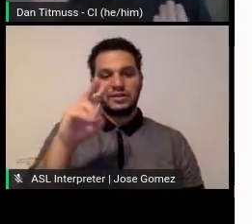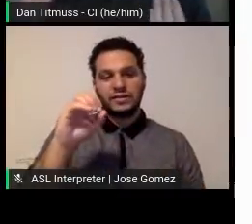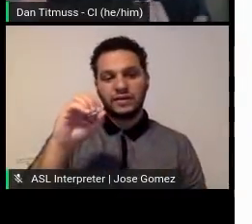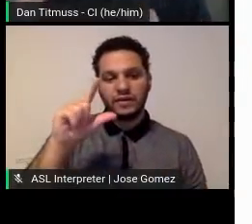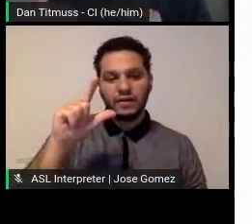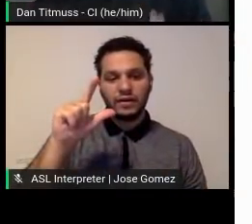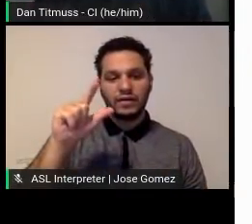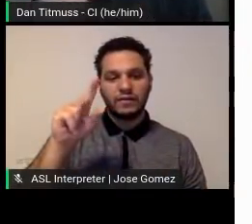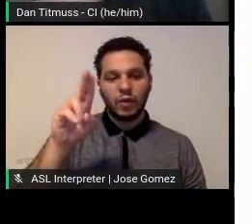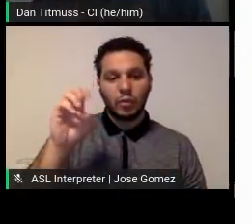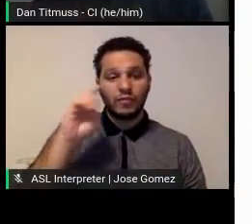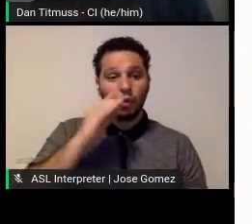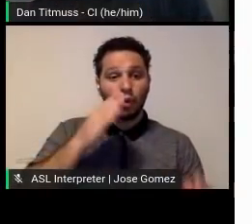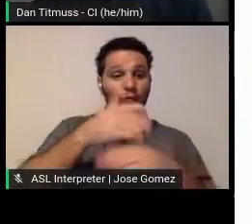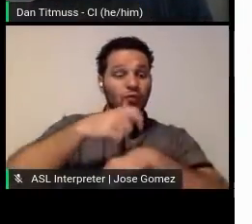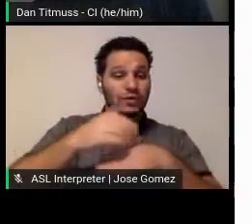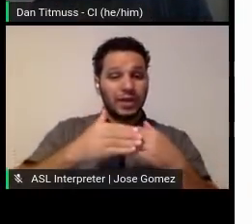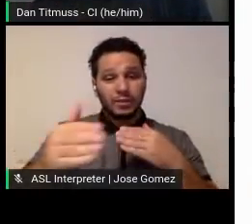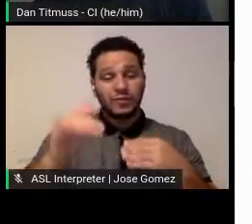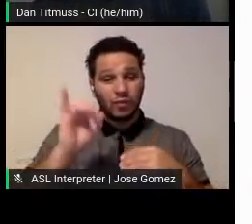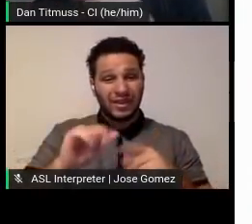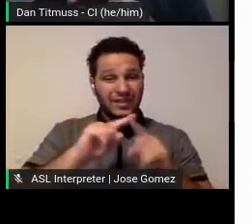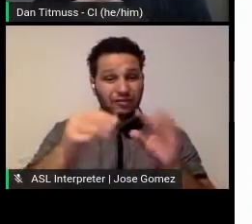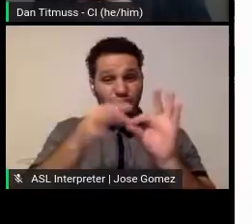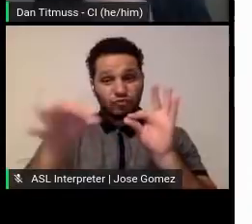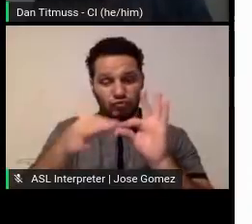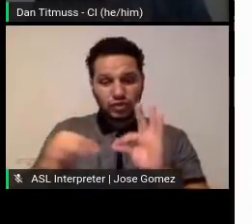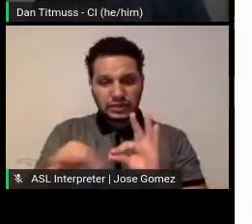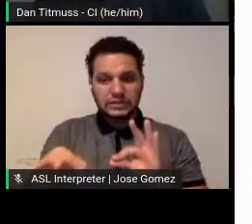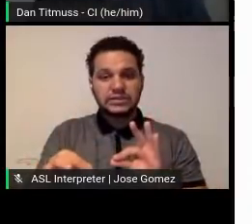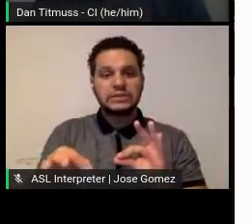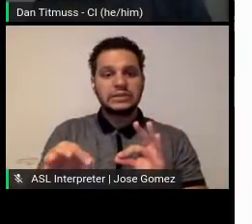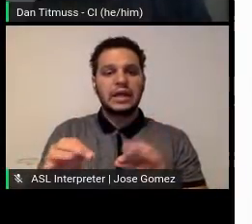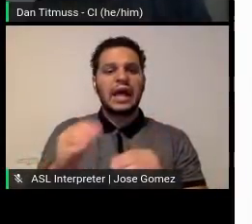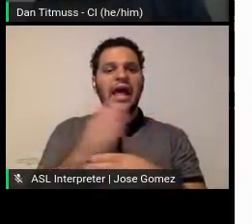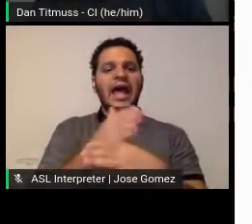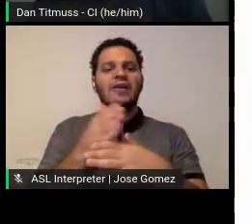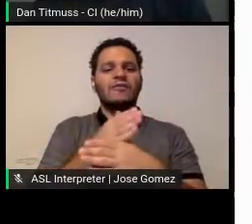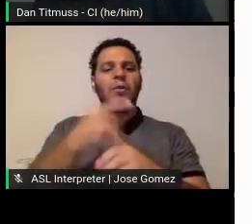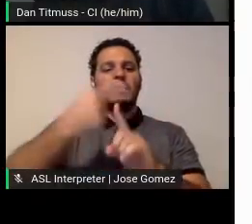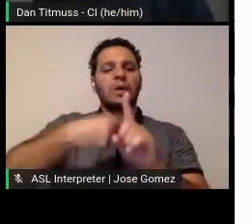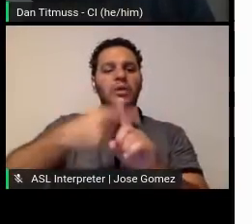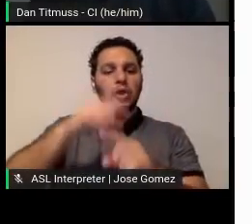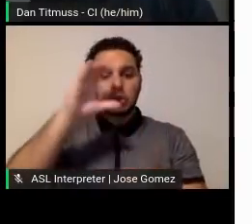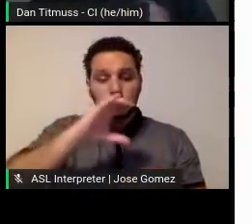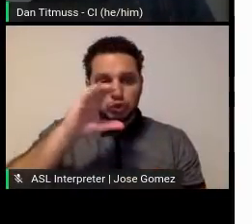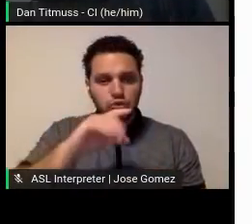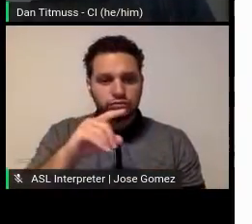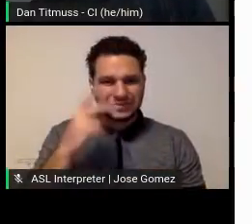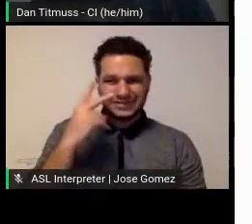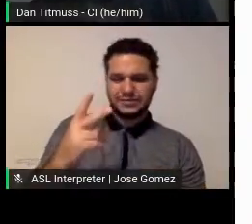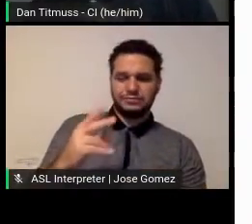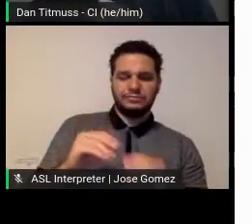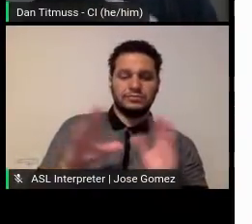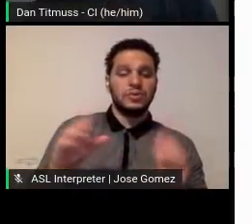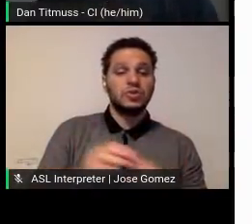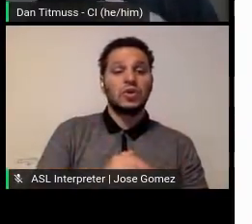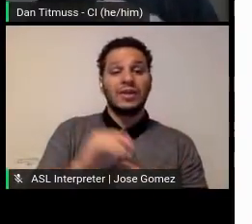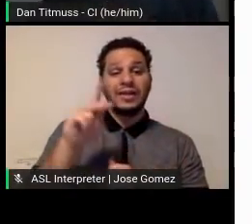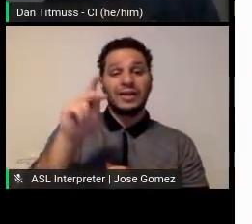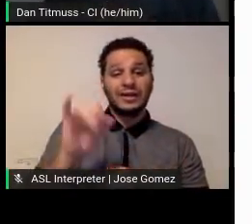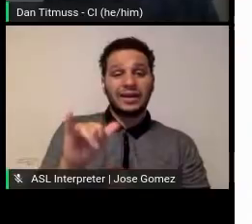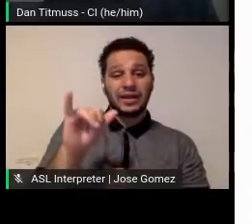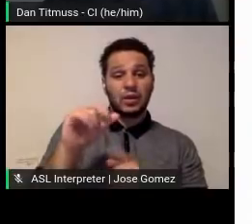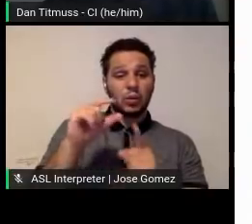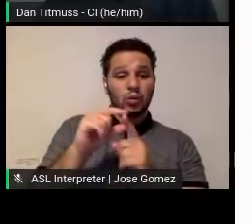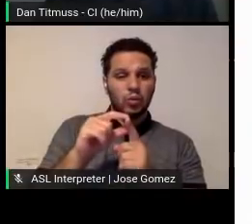time for all the different phrases I put in, and I've just sorted it by average monthly searches. A few notes on this: it is specific